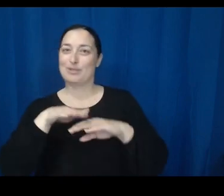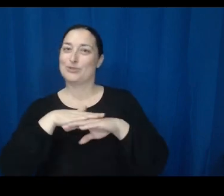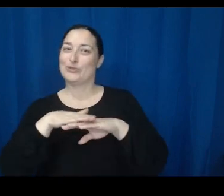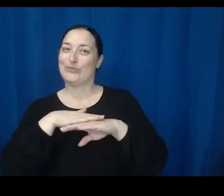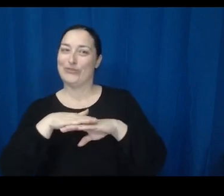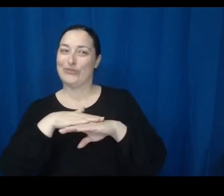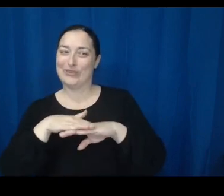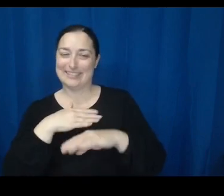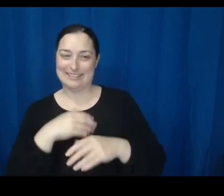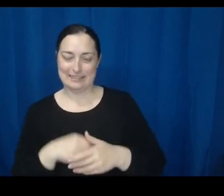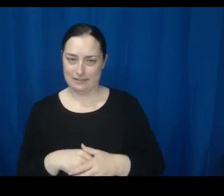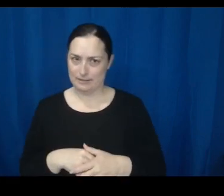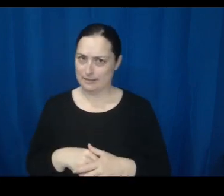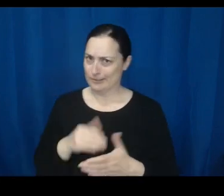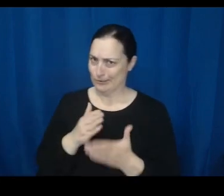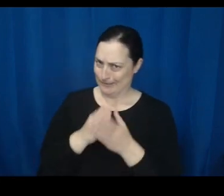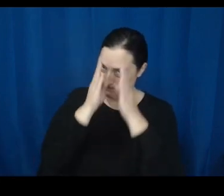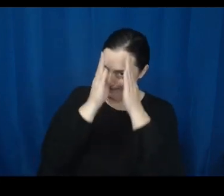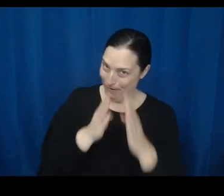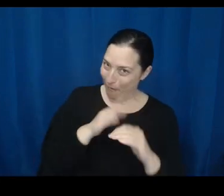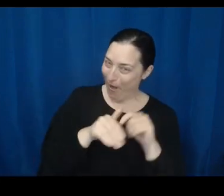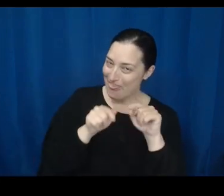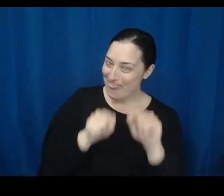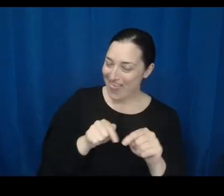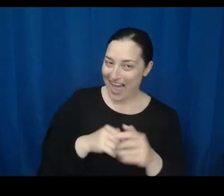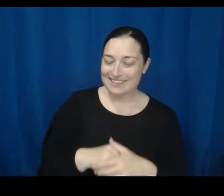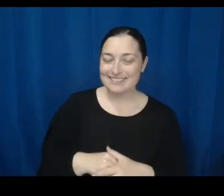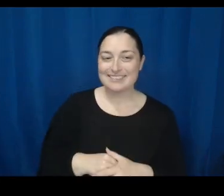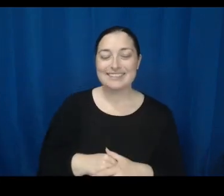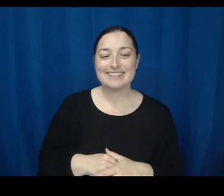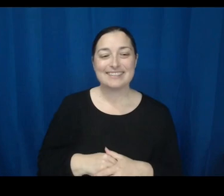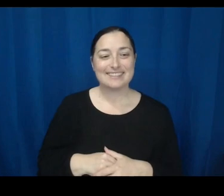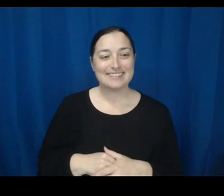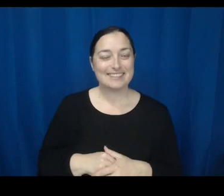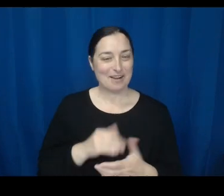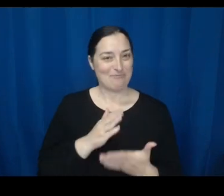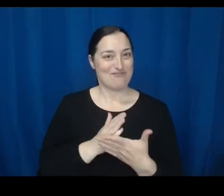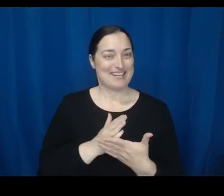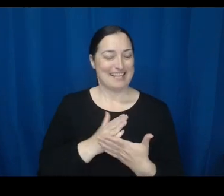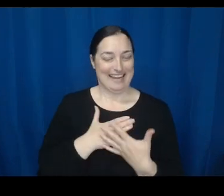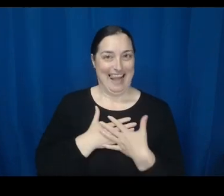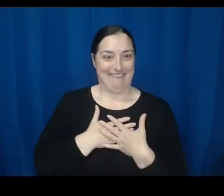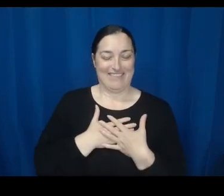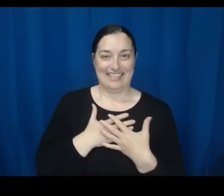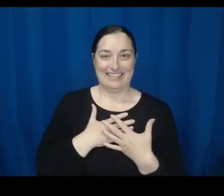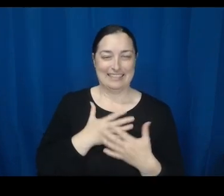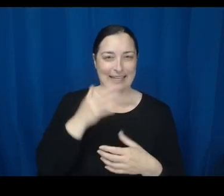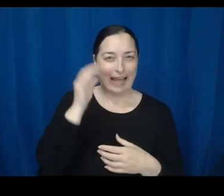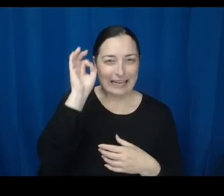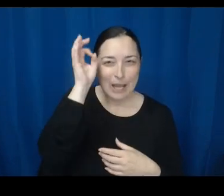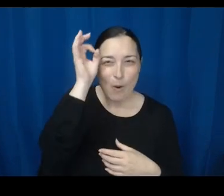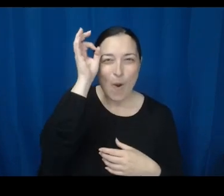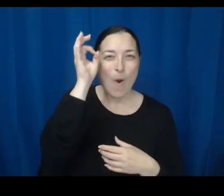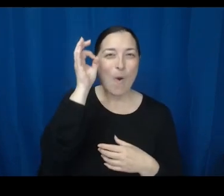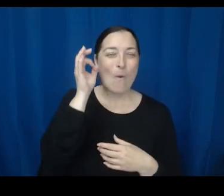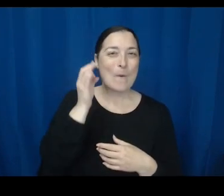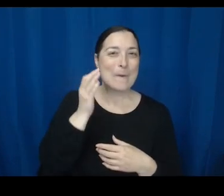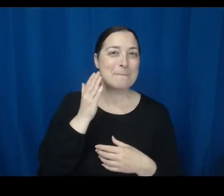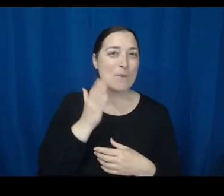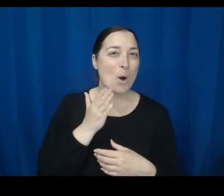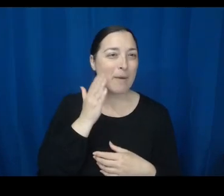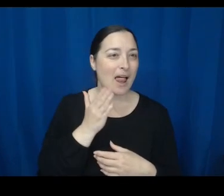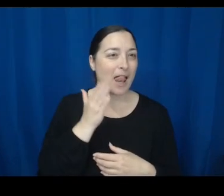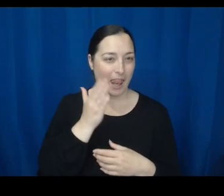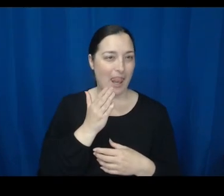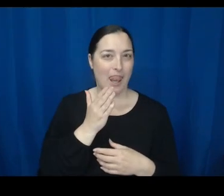definitely focused on that one. Yeah. Trying to get there, but yeah, really loving. I mean, yellow and purple as complementary colours are a